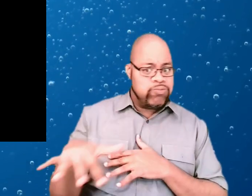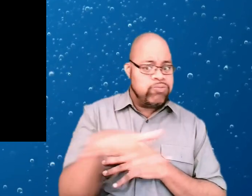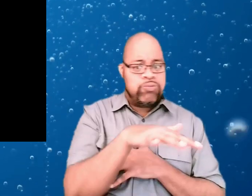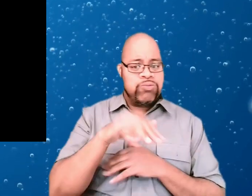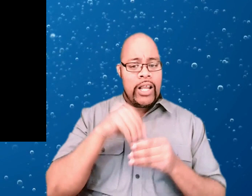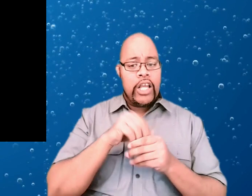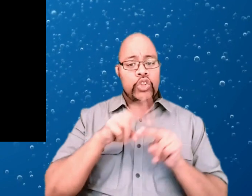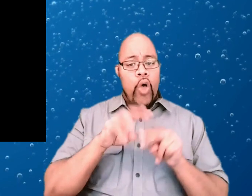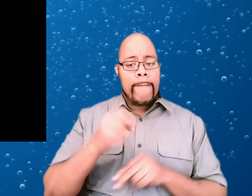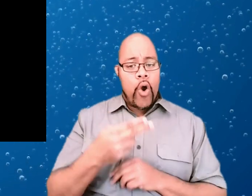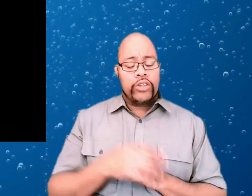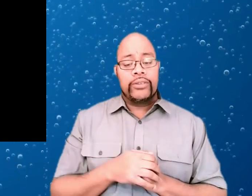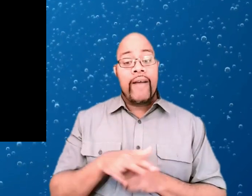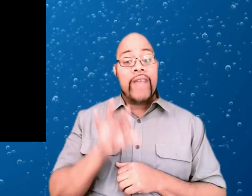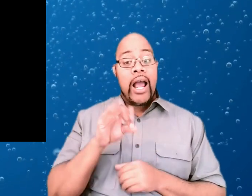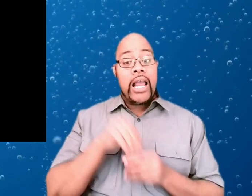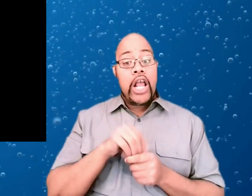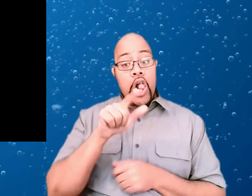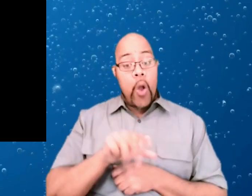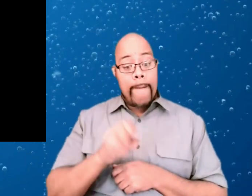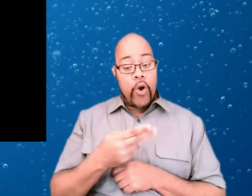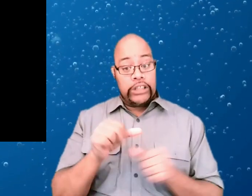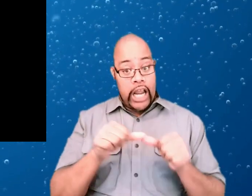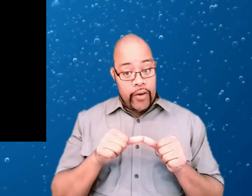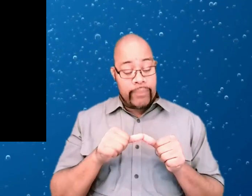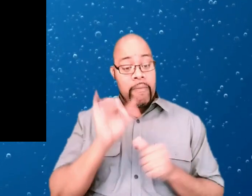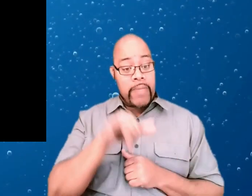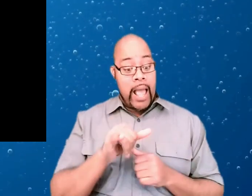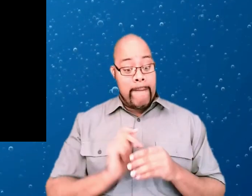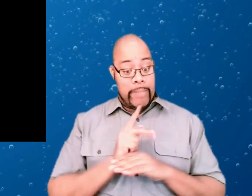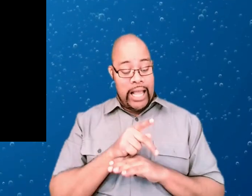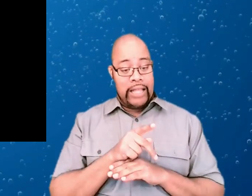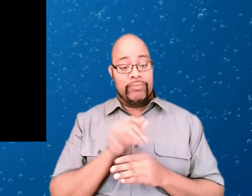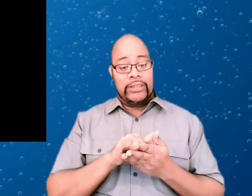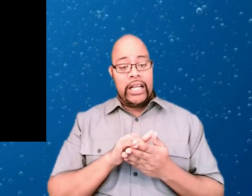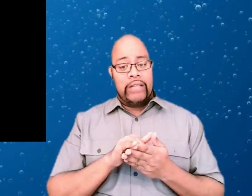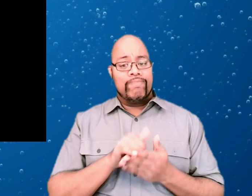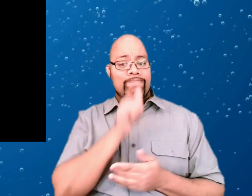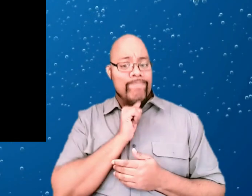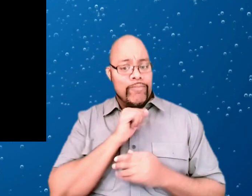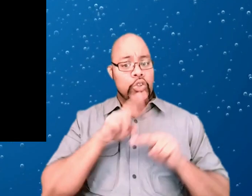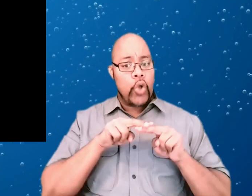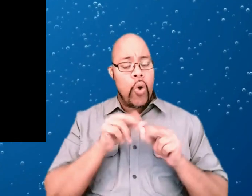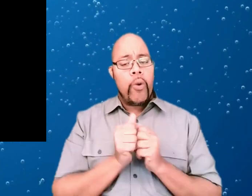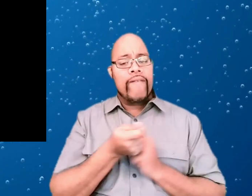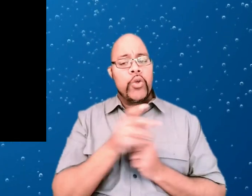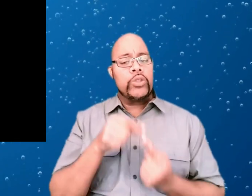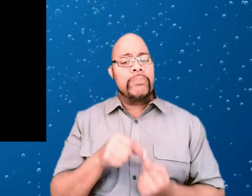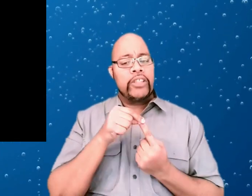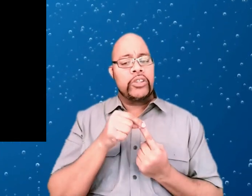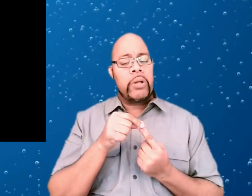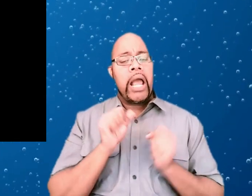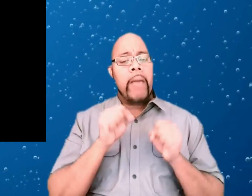plant of the salt marsh. Found in the low marsh zone, Spartina is a halophyte or salt-tolerant plant with a few